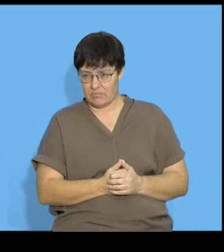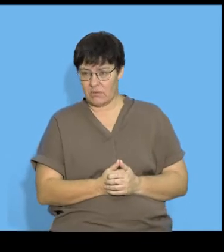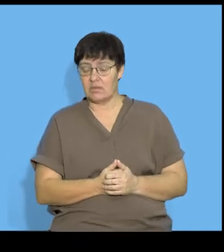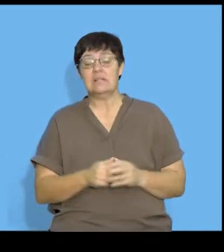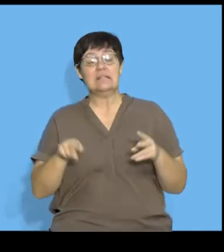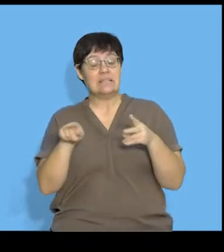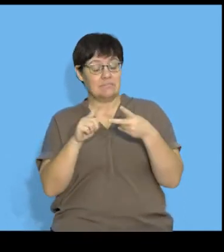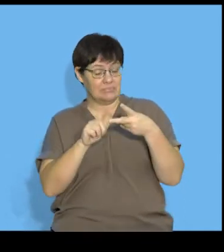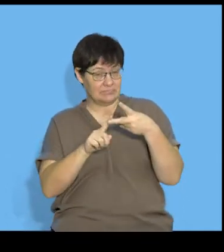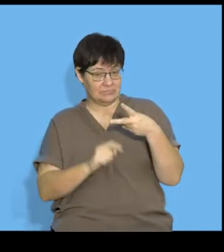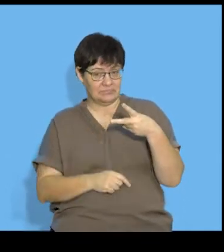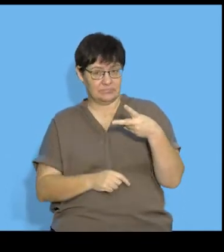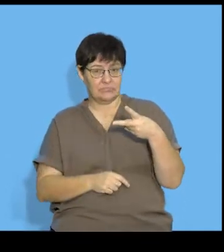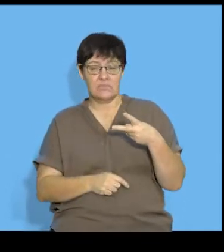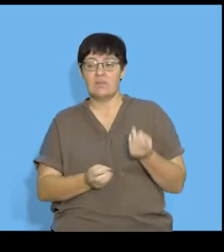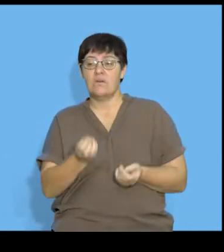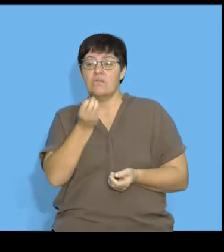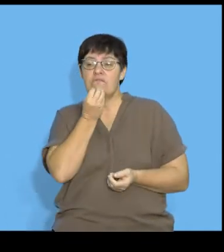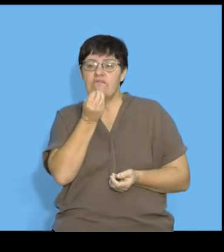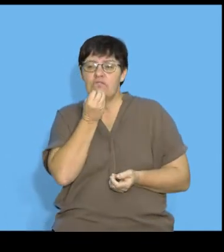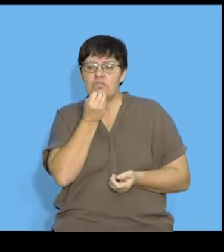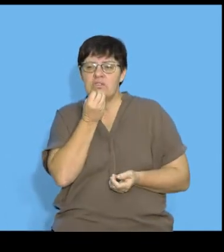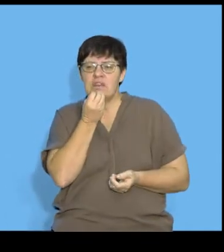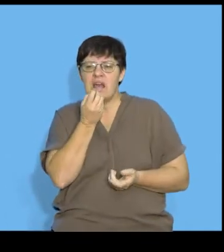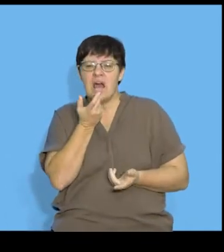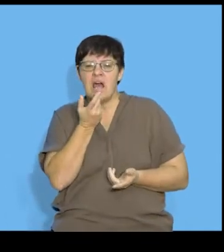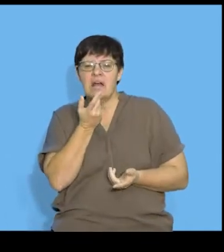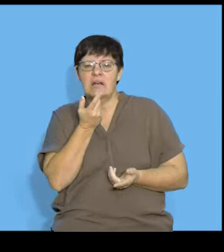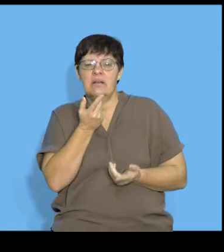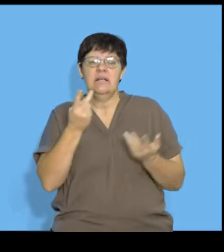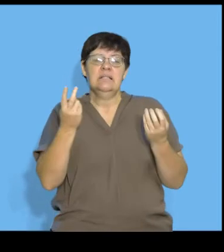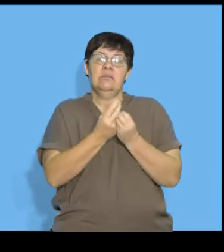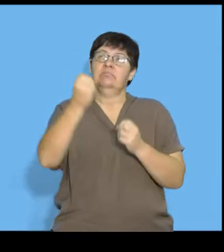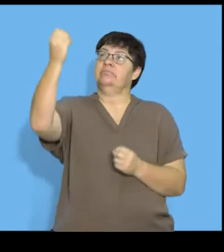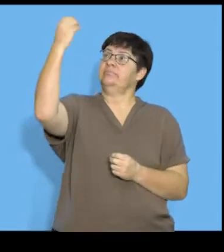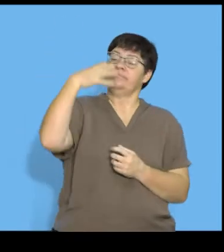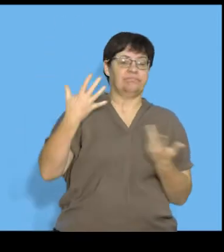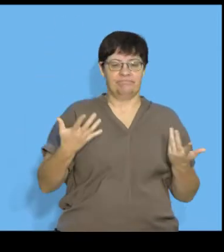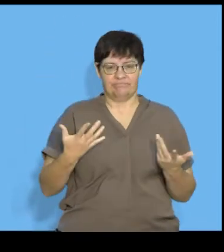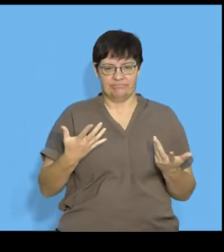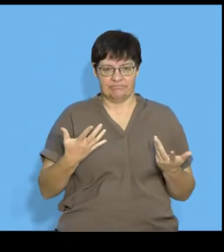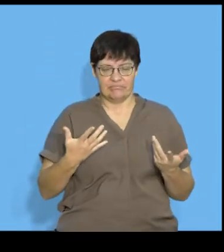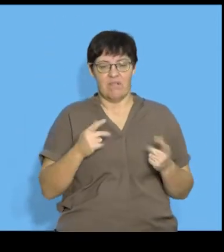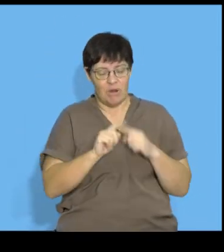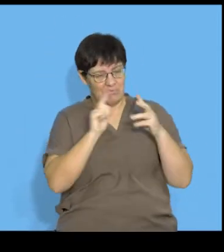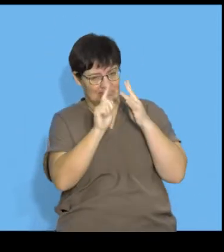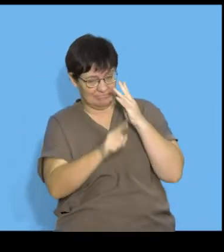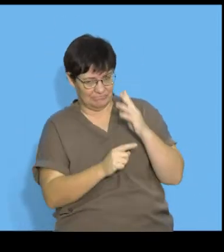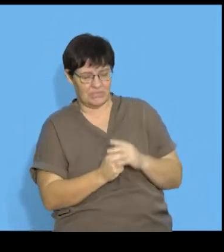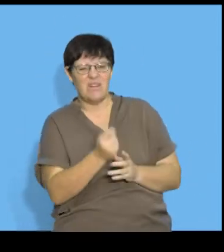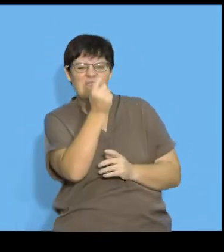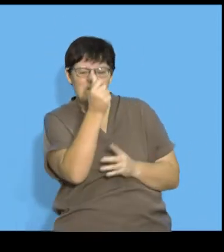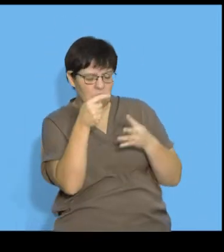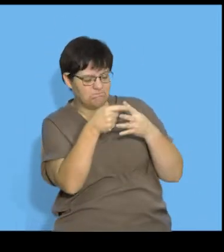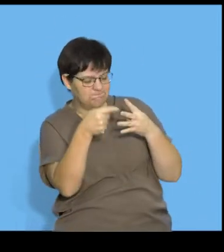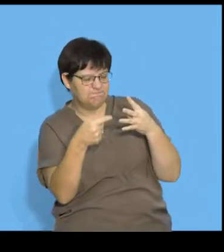to get their food some other way other than photosynthesis. Now, we get a few different terms that we're going to